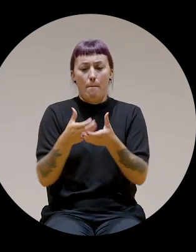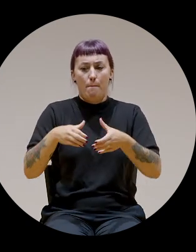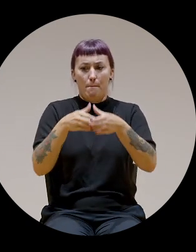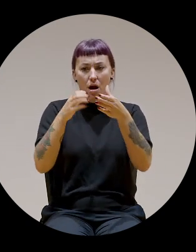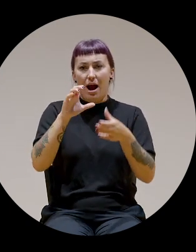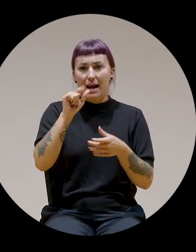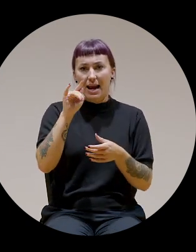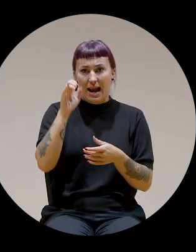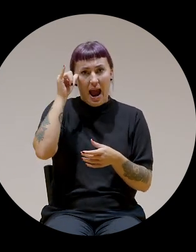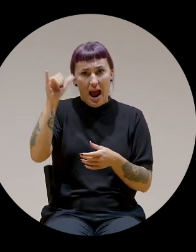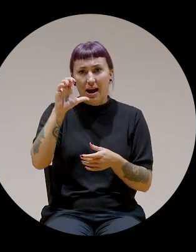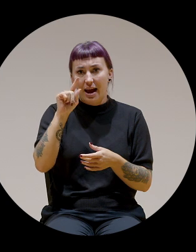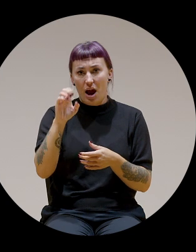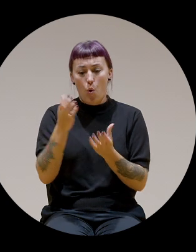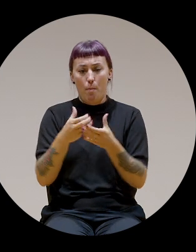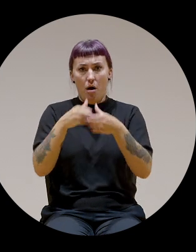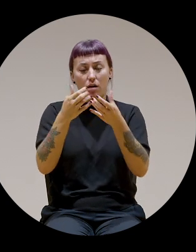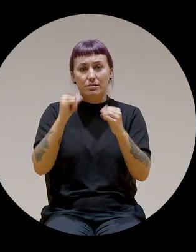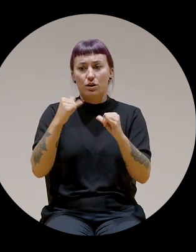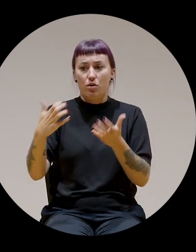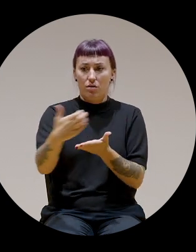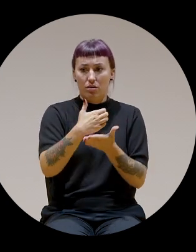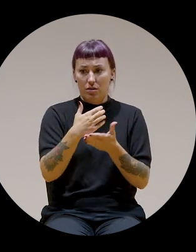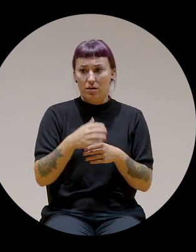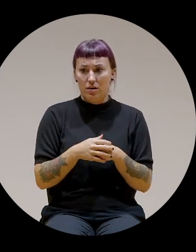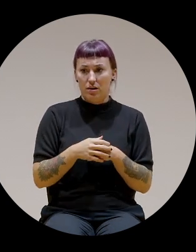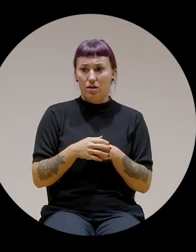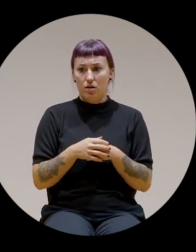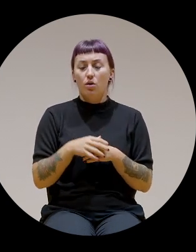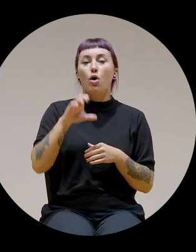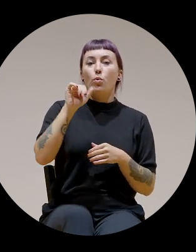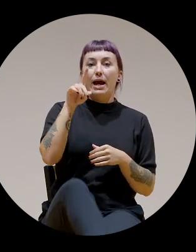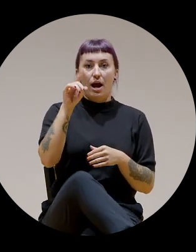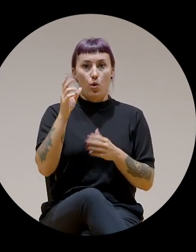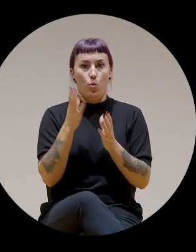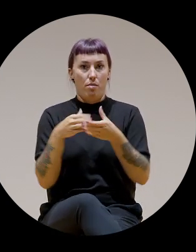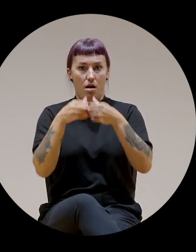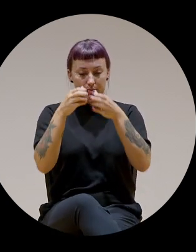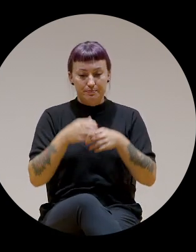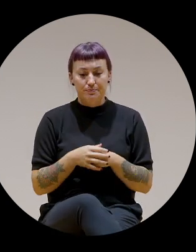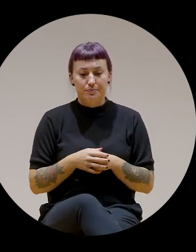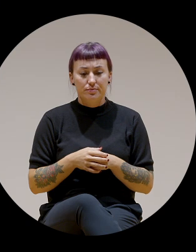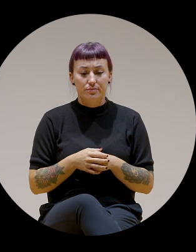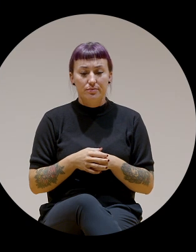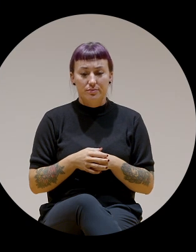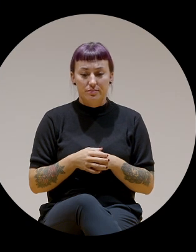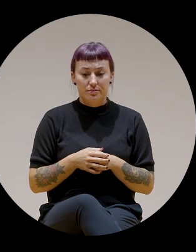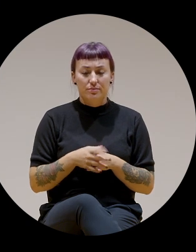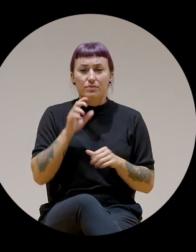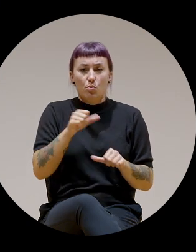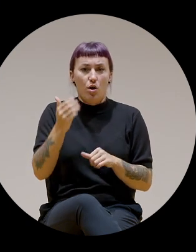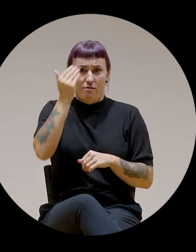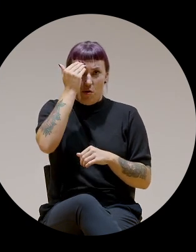the collection, as well as a book that is still in our archive of engravings by Theodore Debris, which